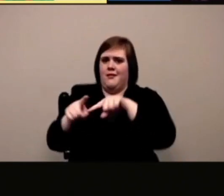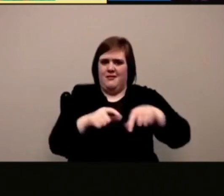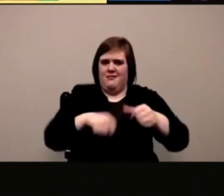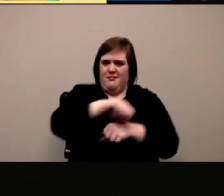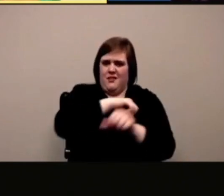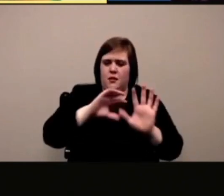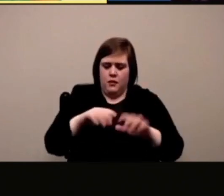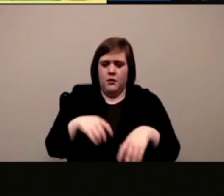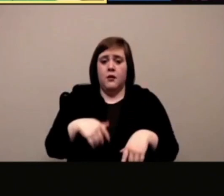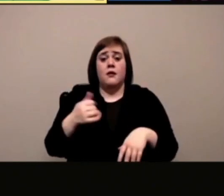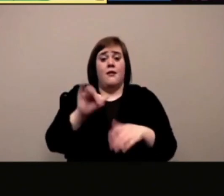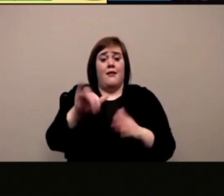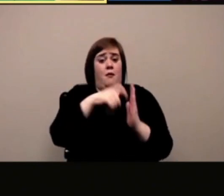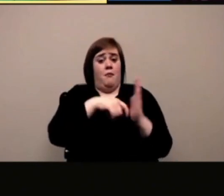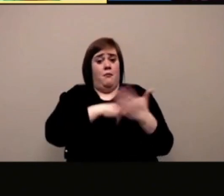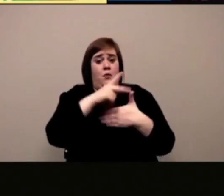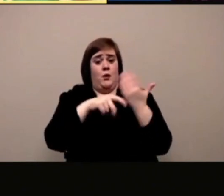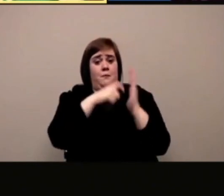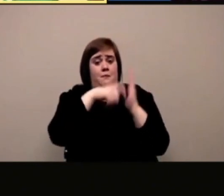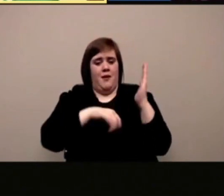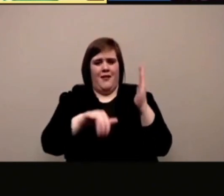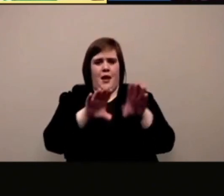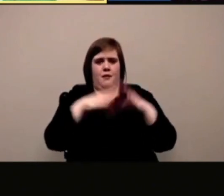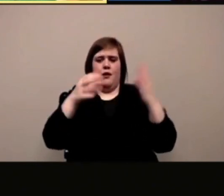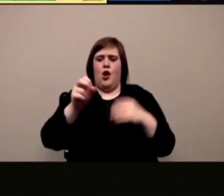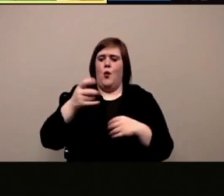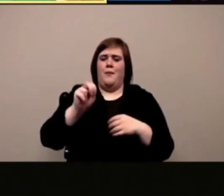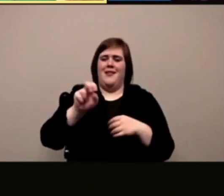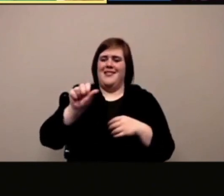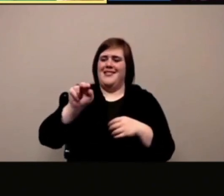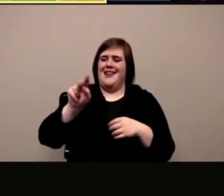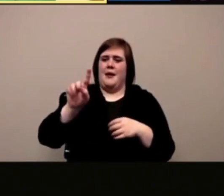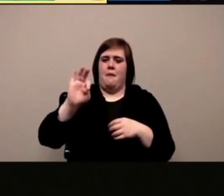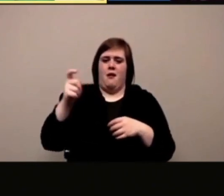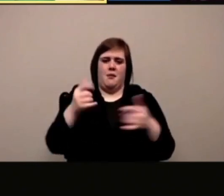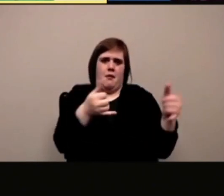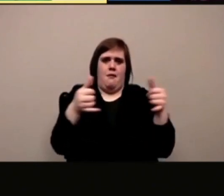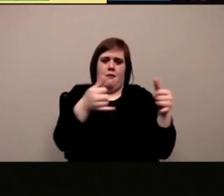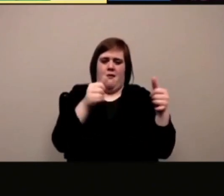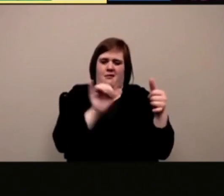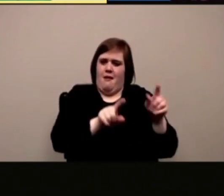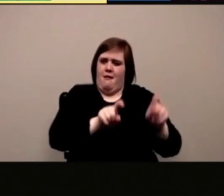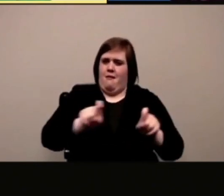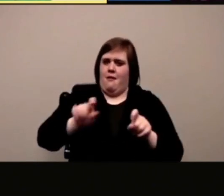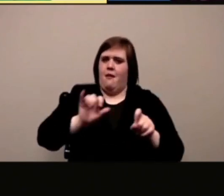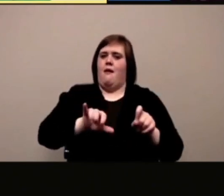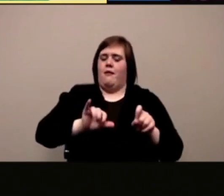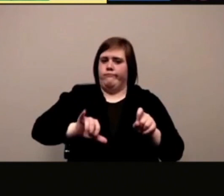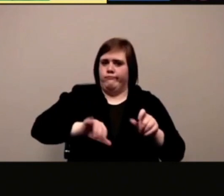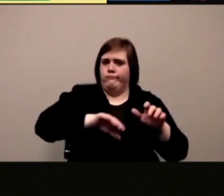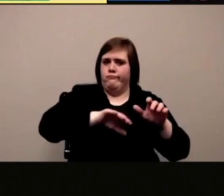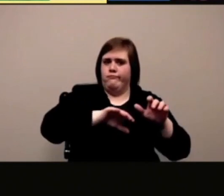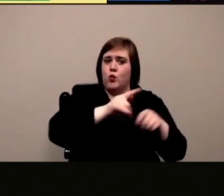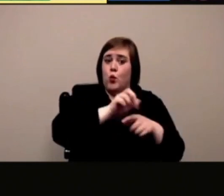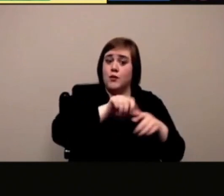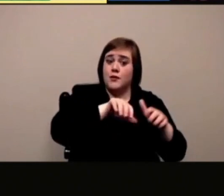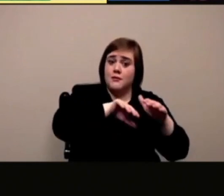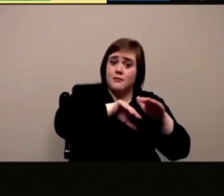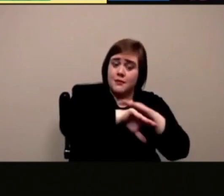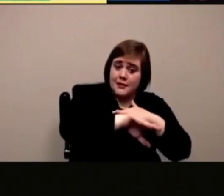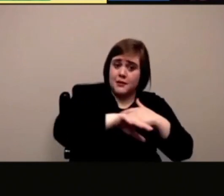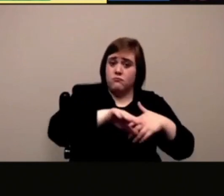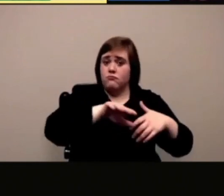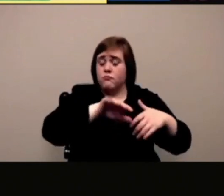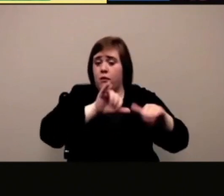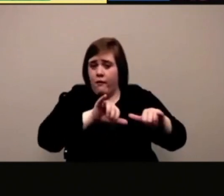Scratch is that it provides that open sandbox where the tools are easily accessible and understood by learners of all ages.